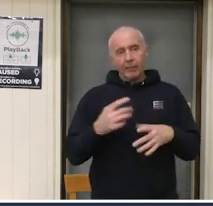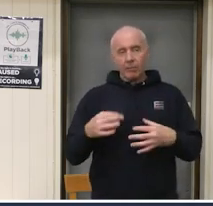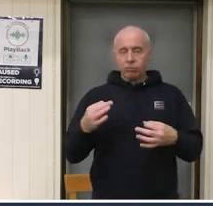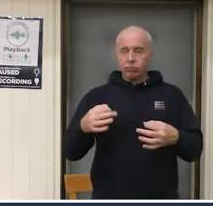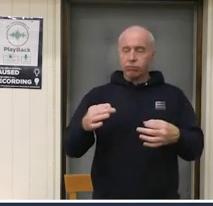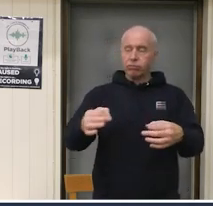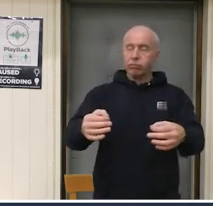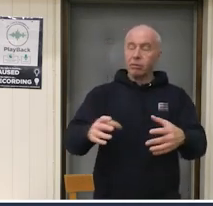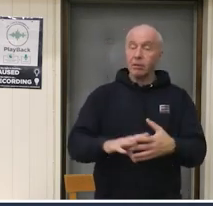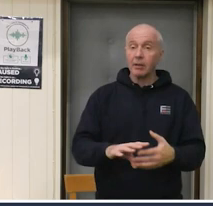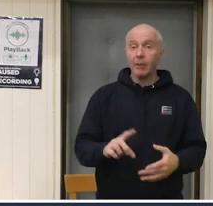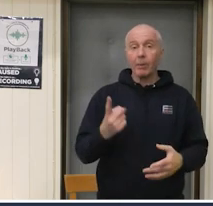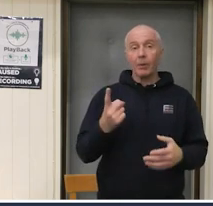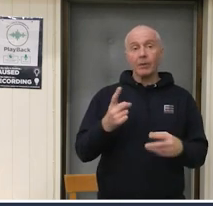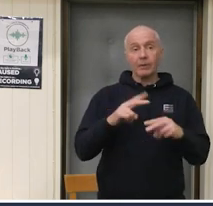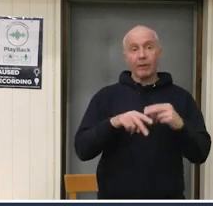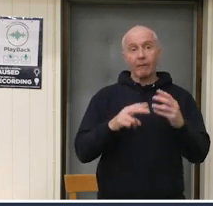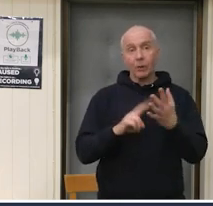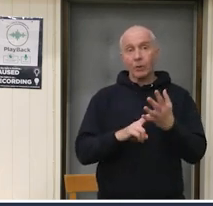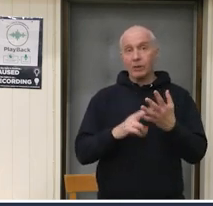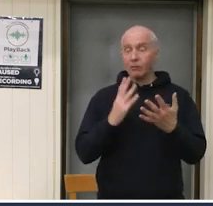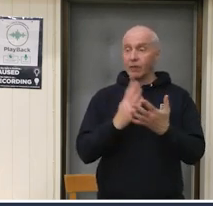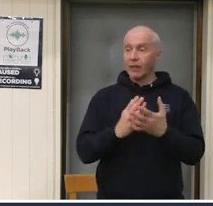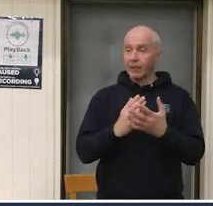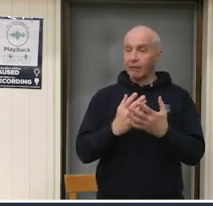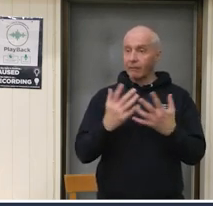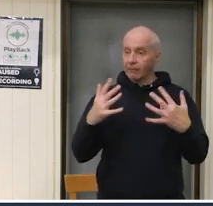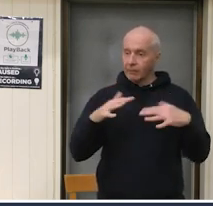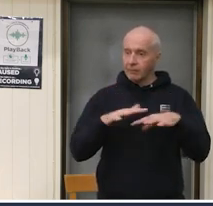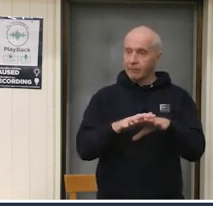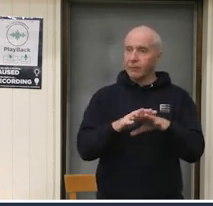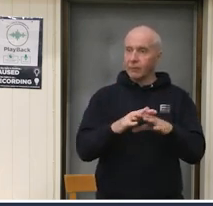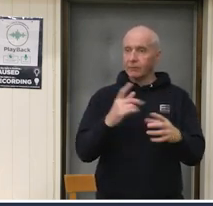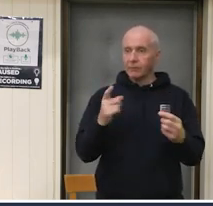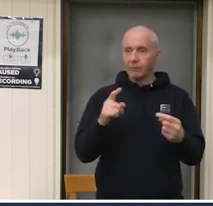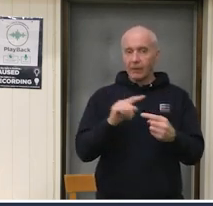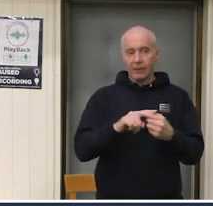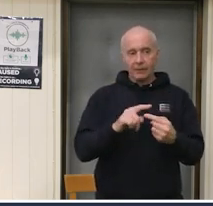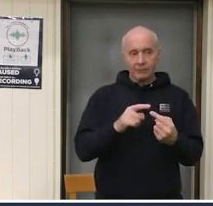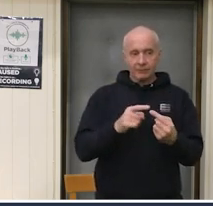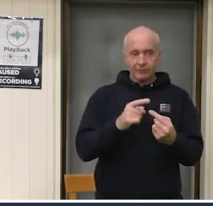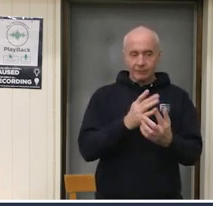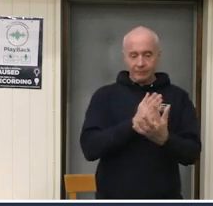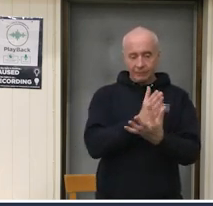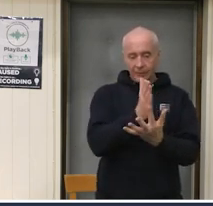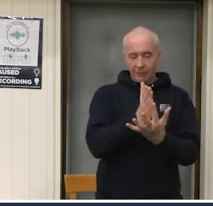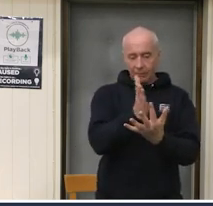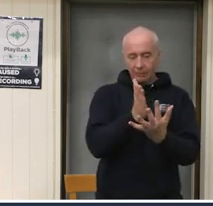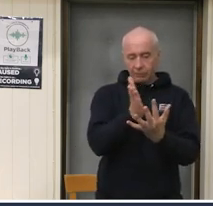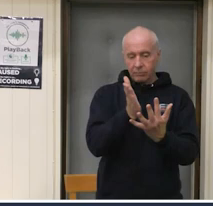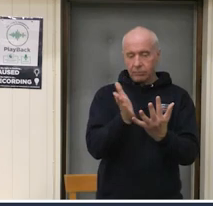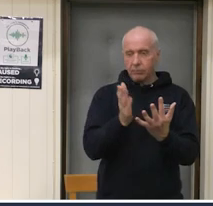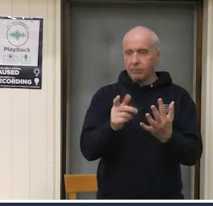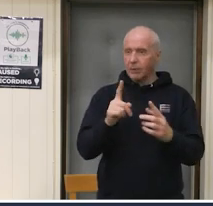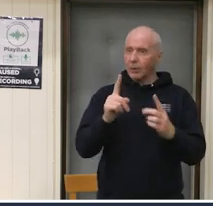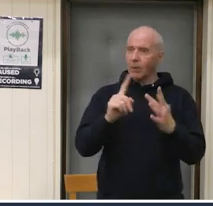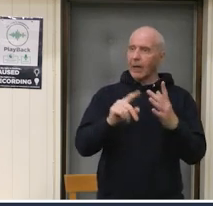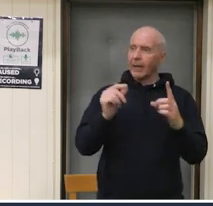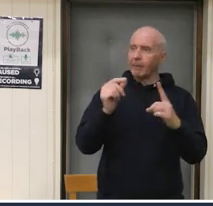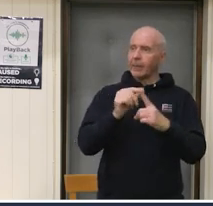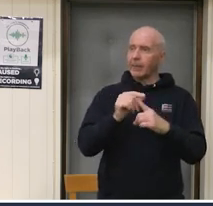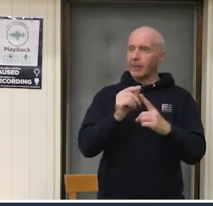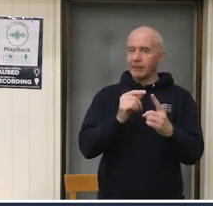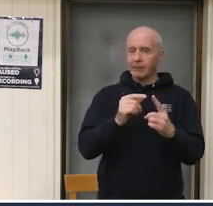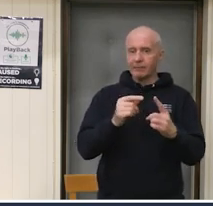then fusion is for everyone, and so lots of countries own slices of the IP pie, which is what intellectual property is, as we like to call it.